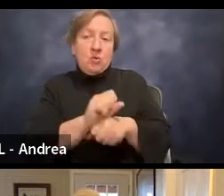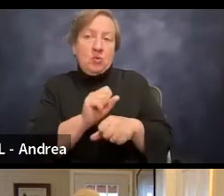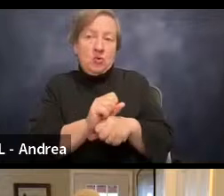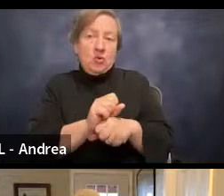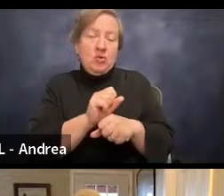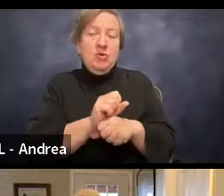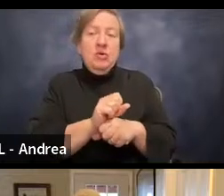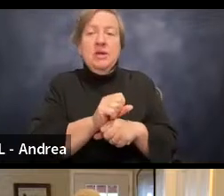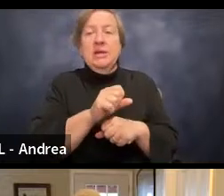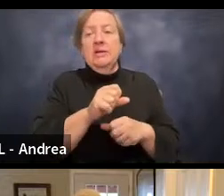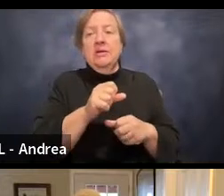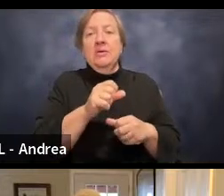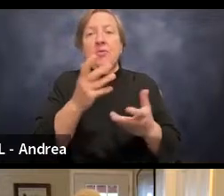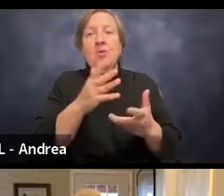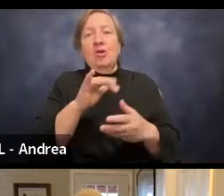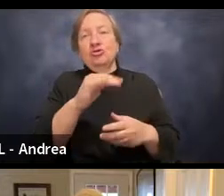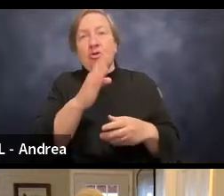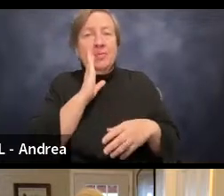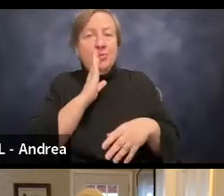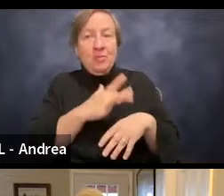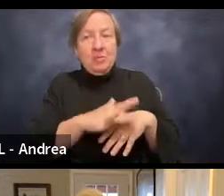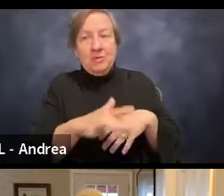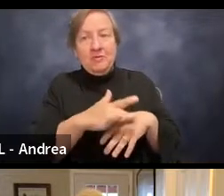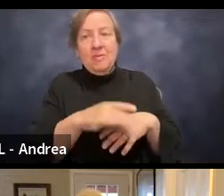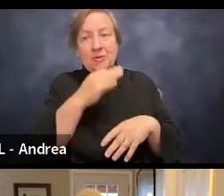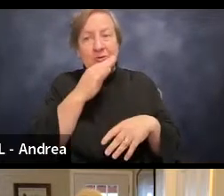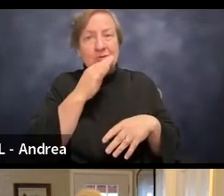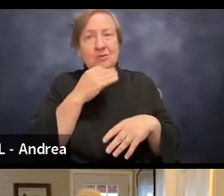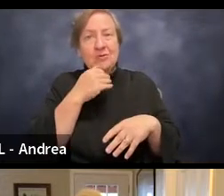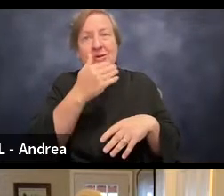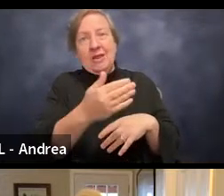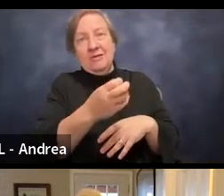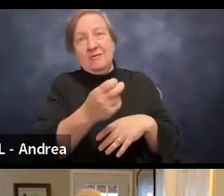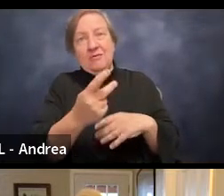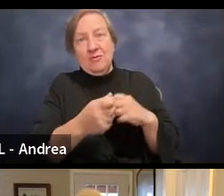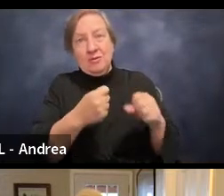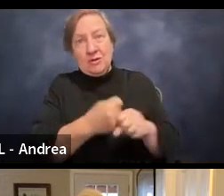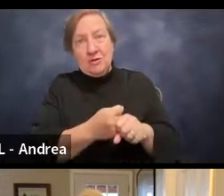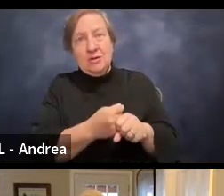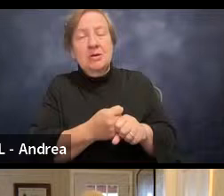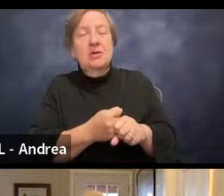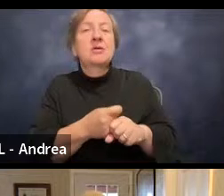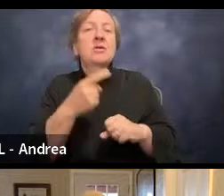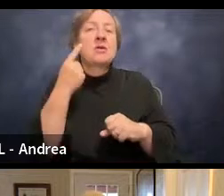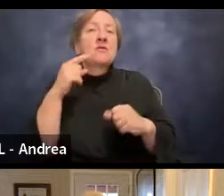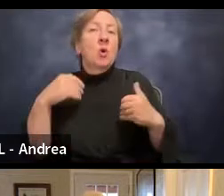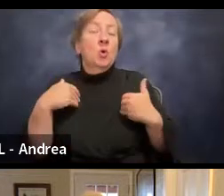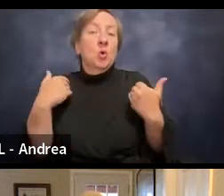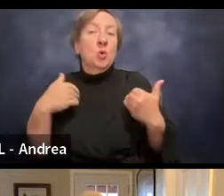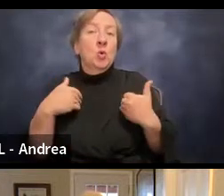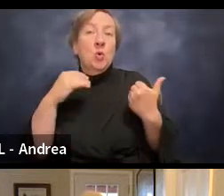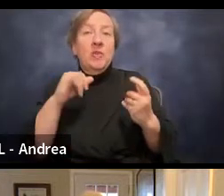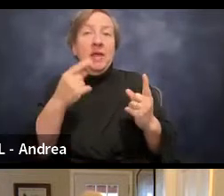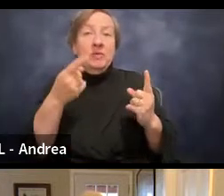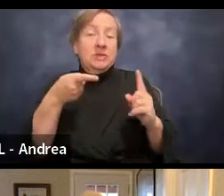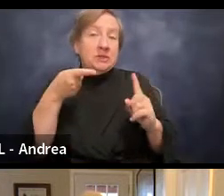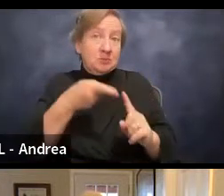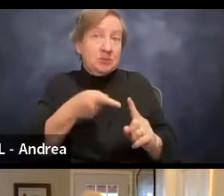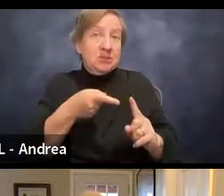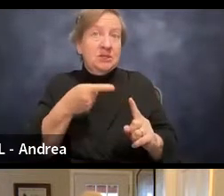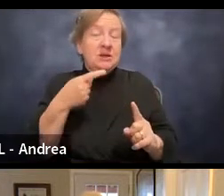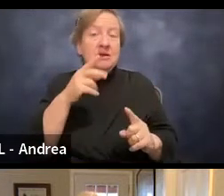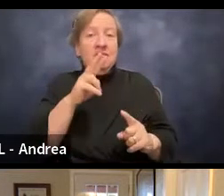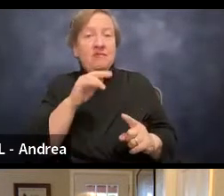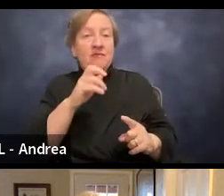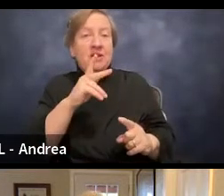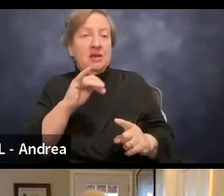the jobs that are coming soon in the next few years. For the youth, for that one specifically, Vicky,